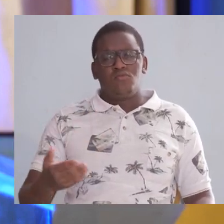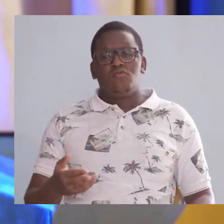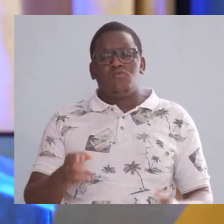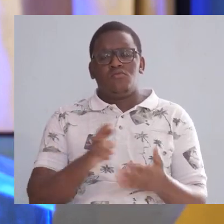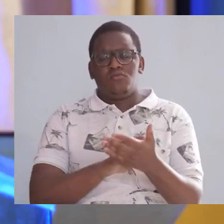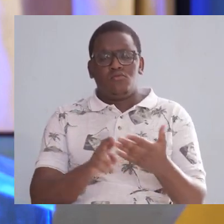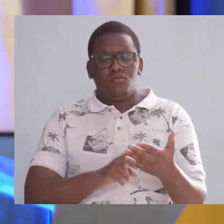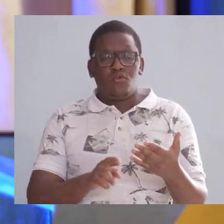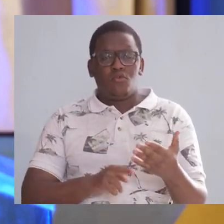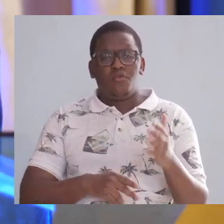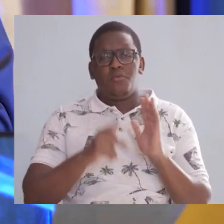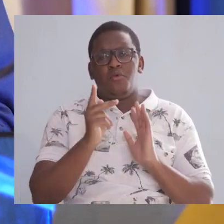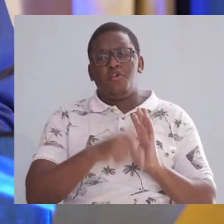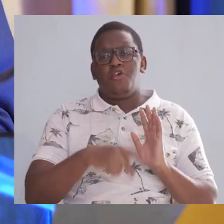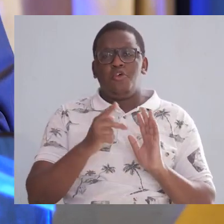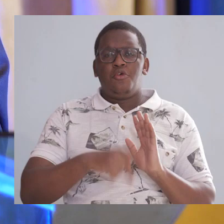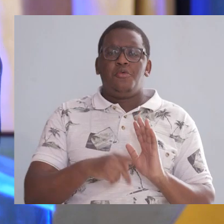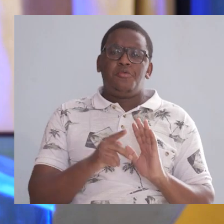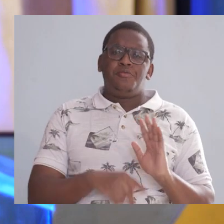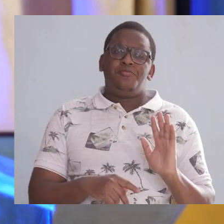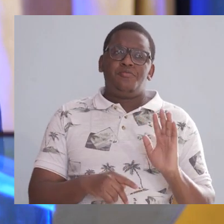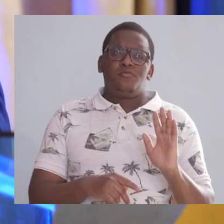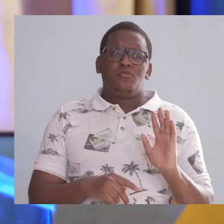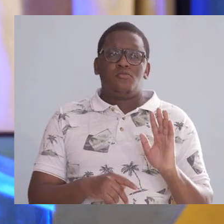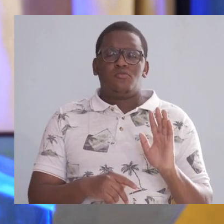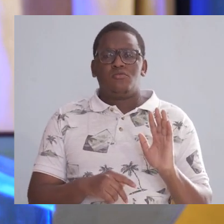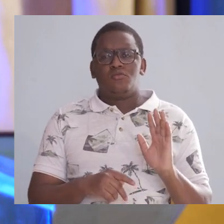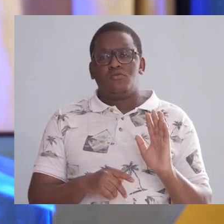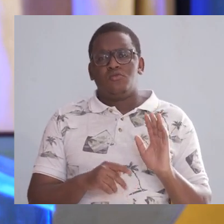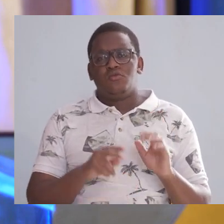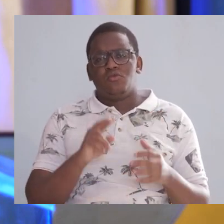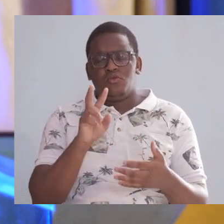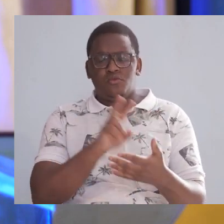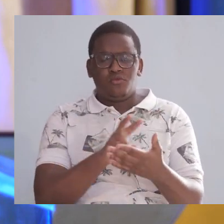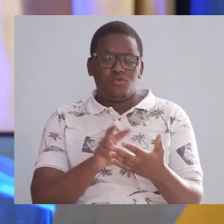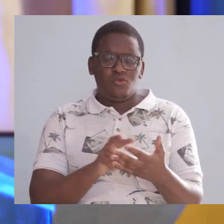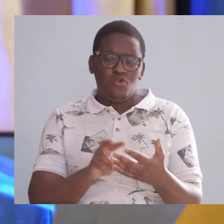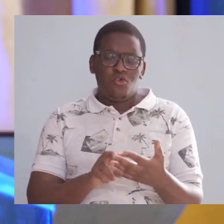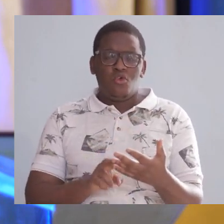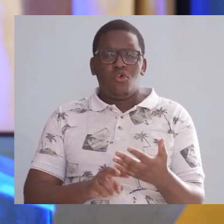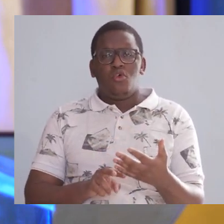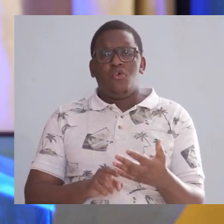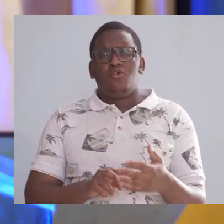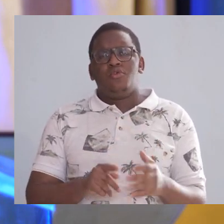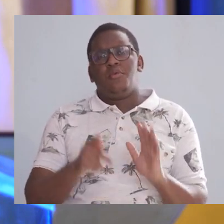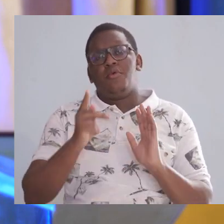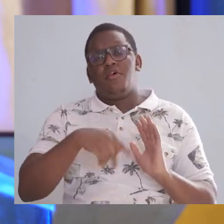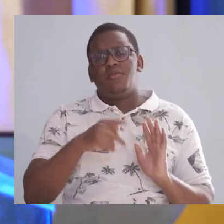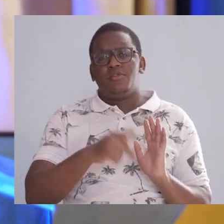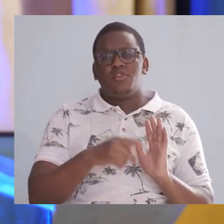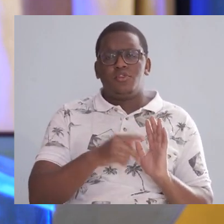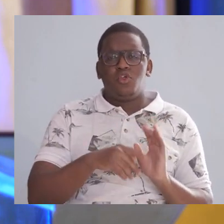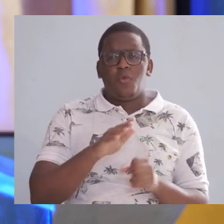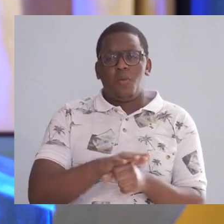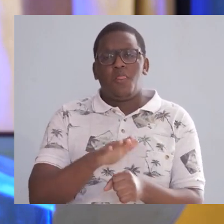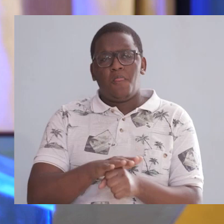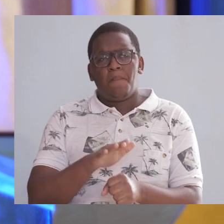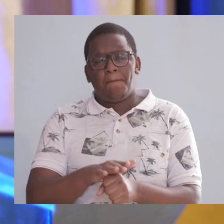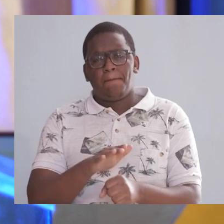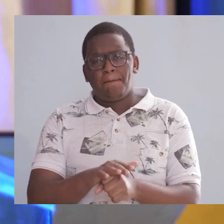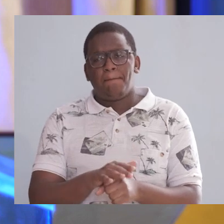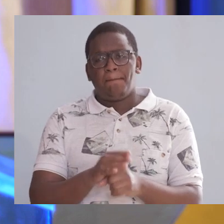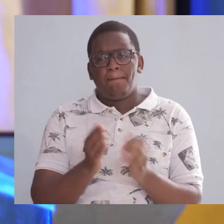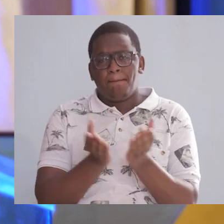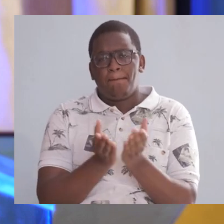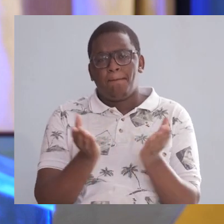of Proverbs, and we have discovered that Proverbs is a very rich, rich book that has many